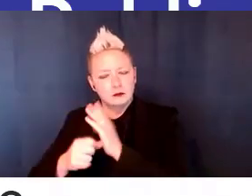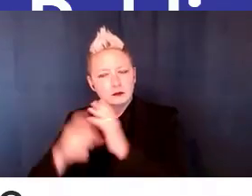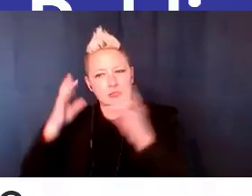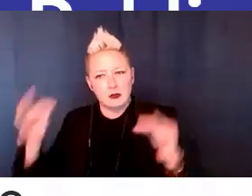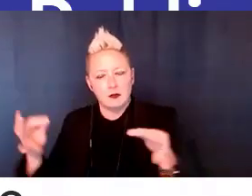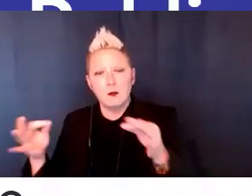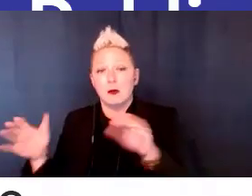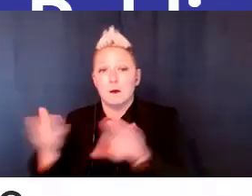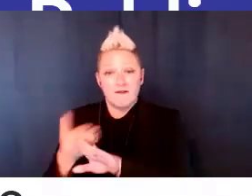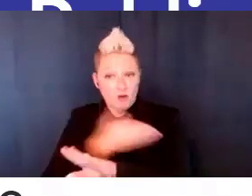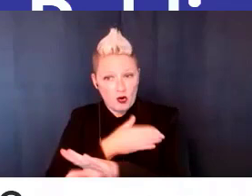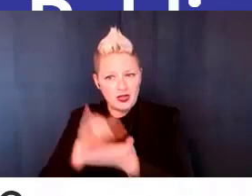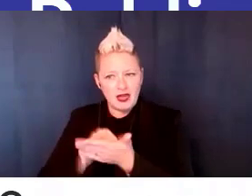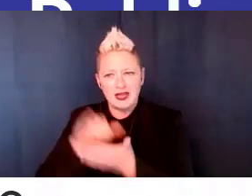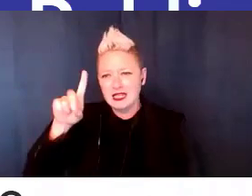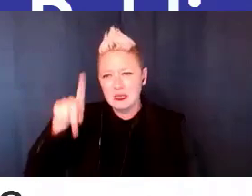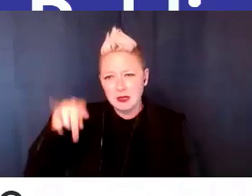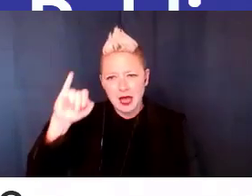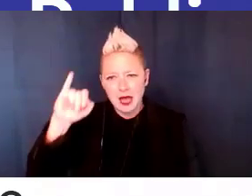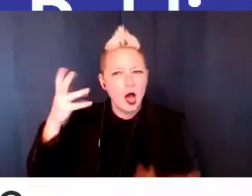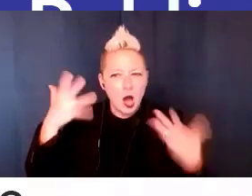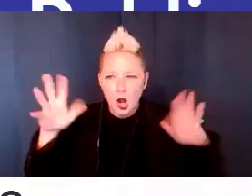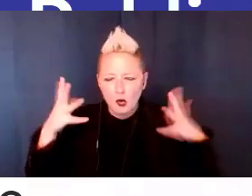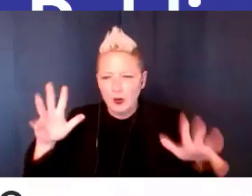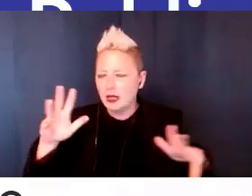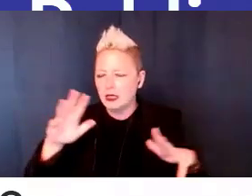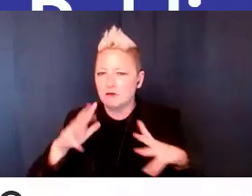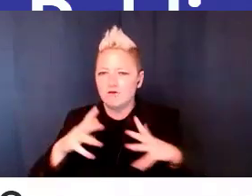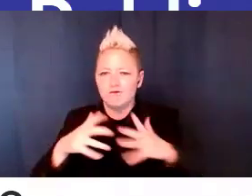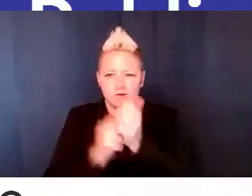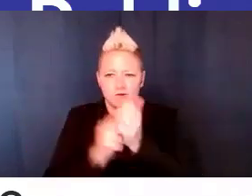its efforts on the behalf of educational equity for students